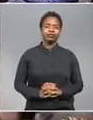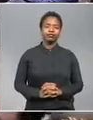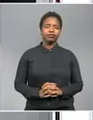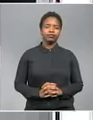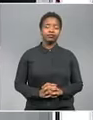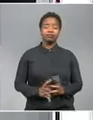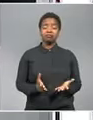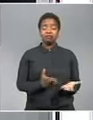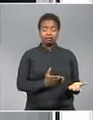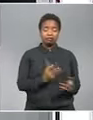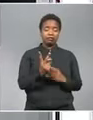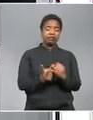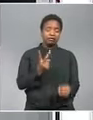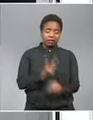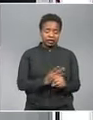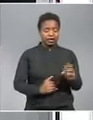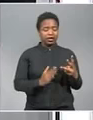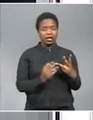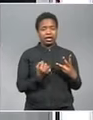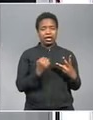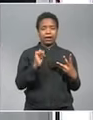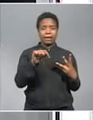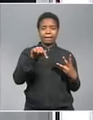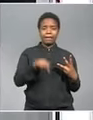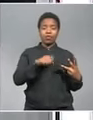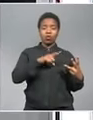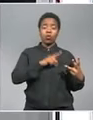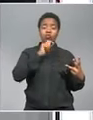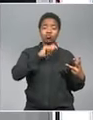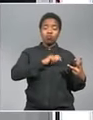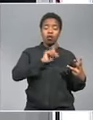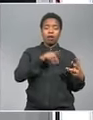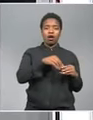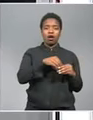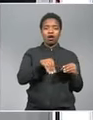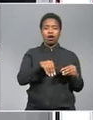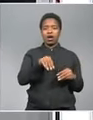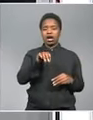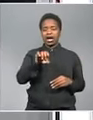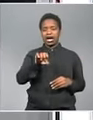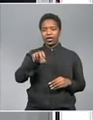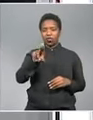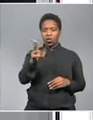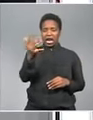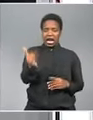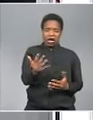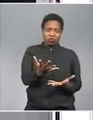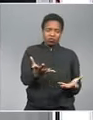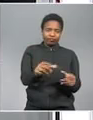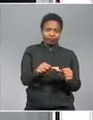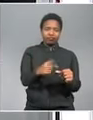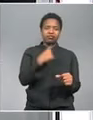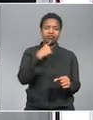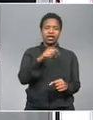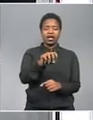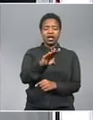The defeat comes on the same day that Britain was originally supposed to leave the European Union and has now left the path forward on